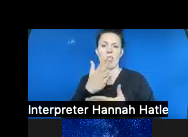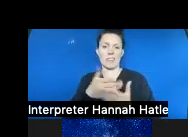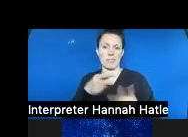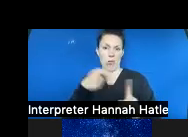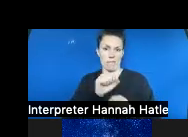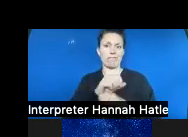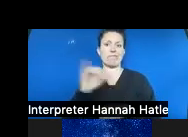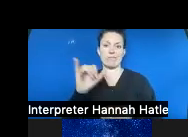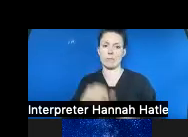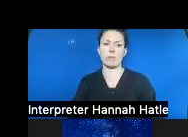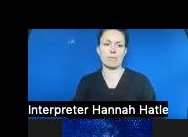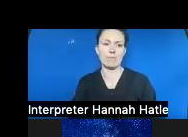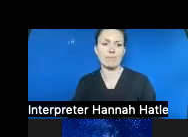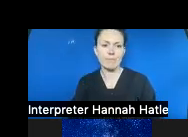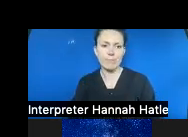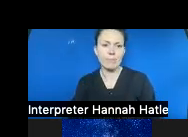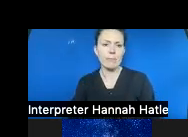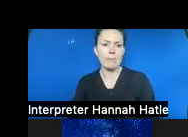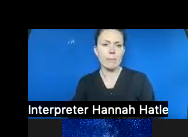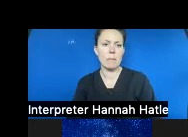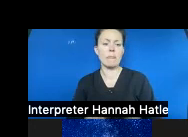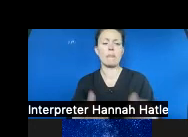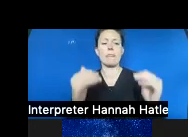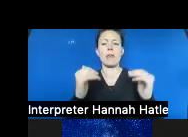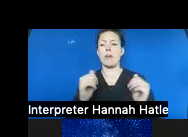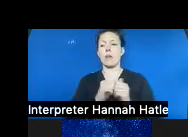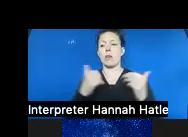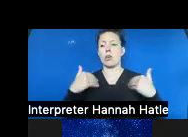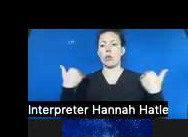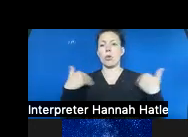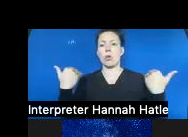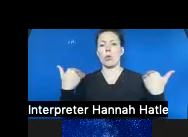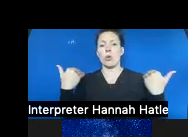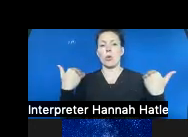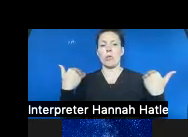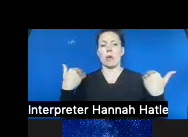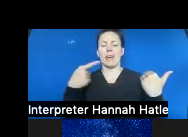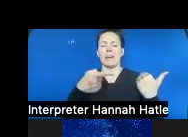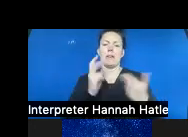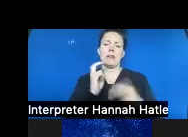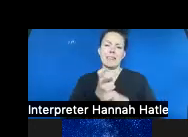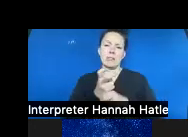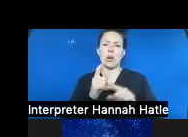in the life. With youth, this one's hard, but yeah, just paying